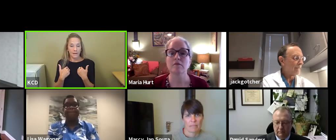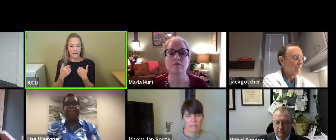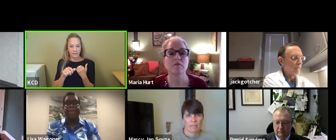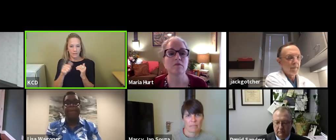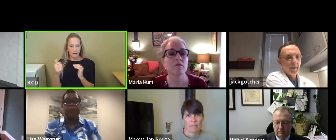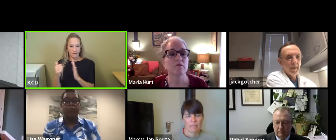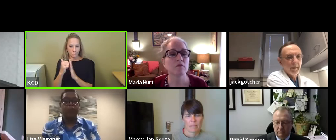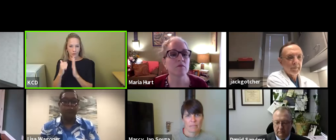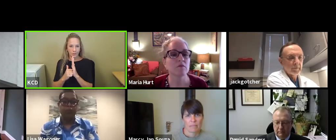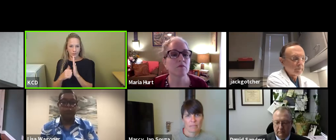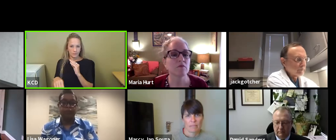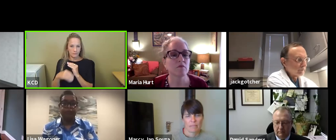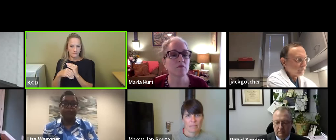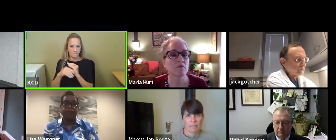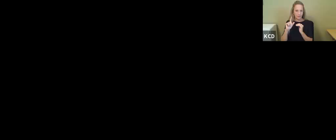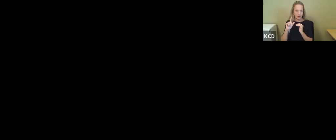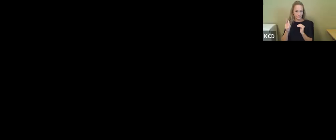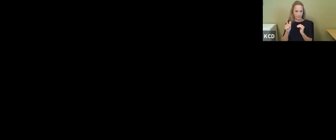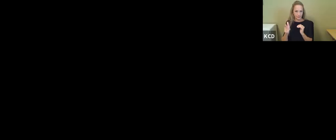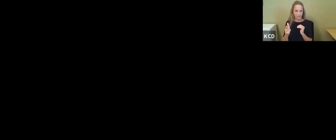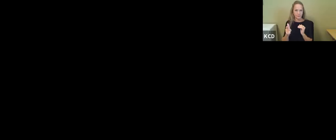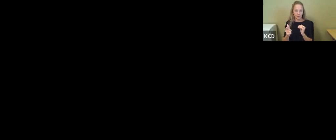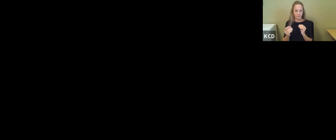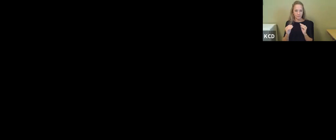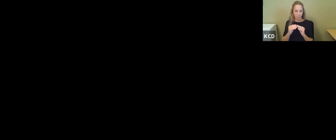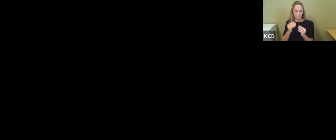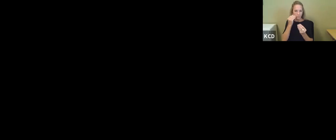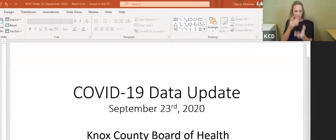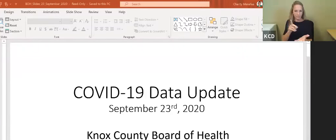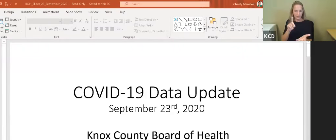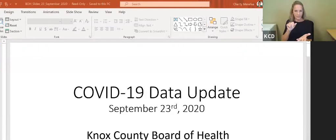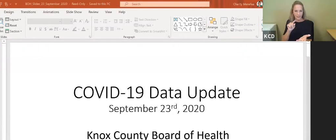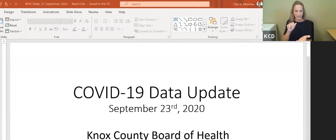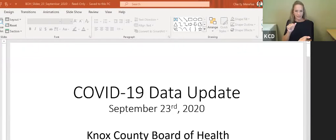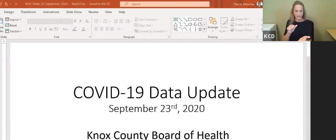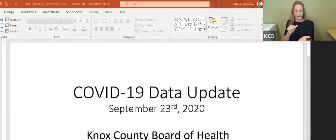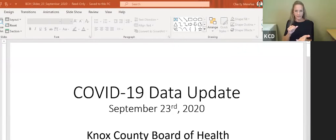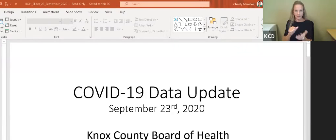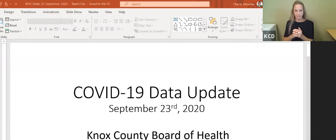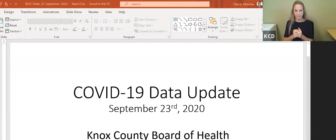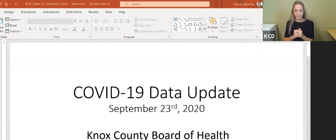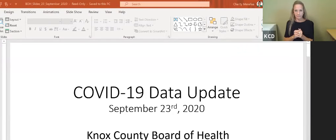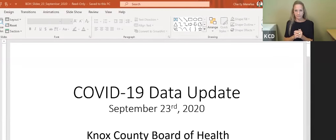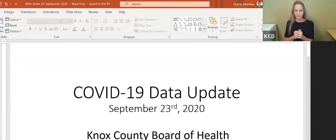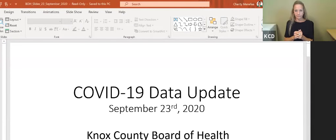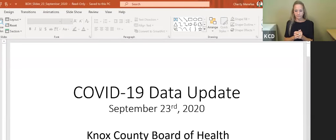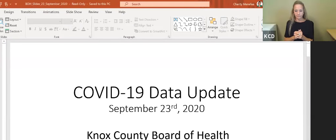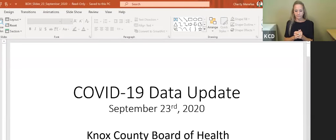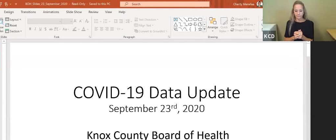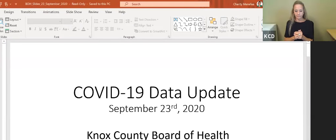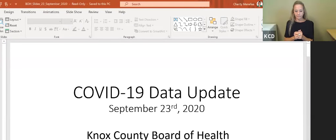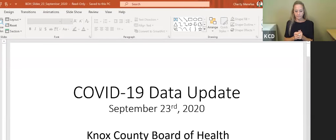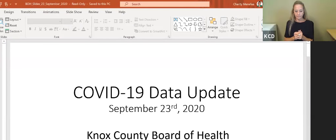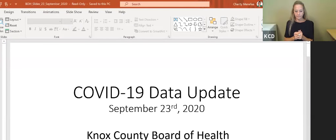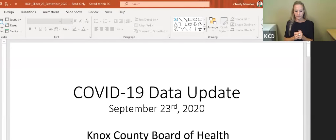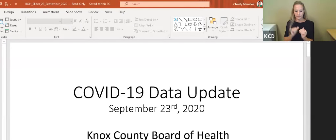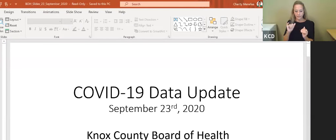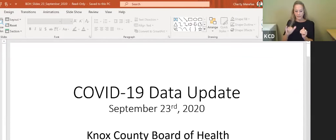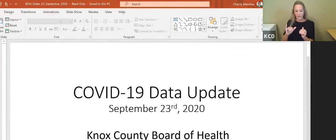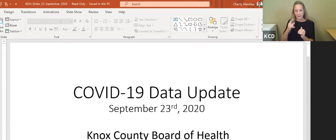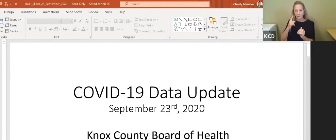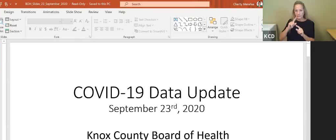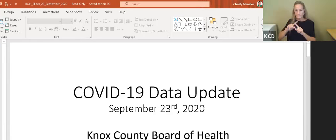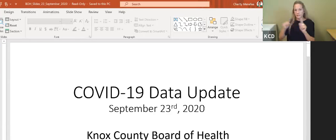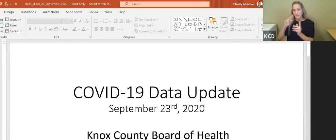item later, and I'll have some data to show for that, but that is really for a different purpose. But I do think